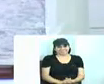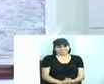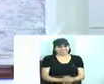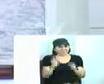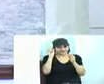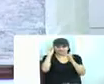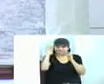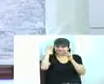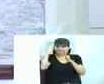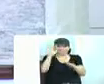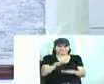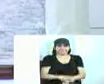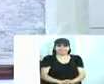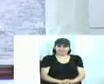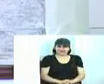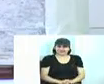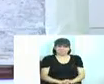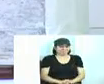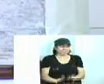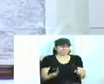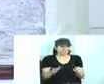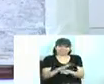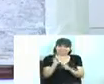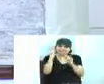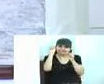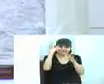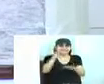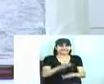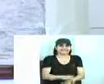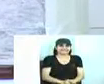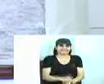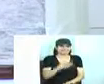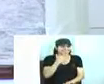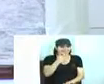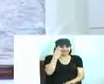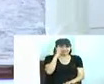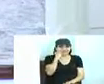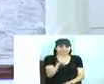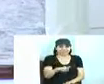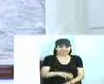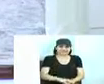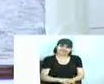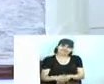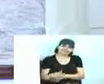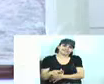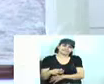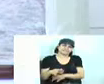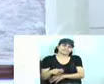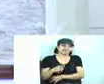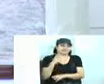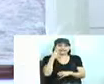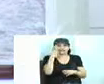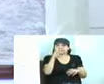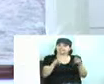Magical. Totally magical. Thank you for that. For those of you who are joining us online, in a